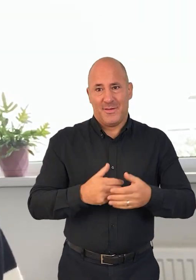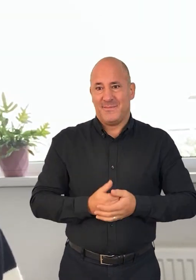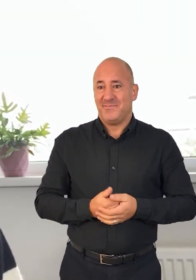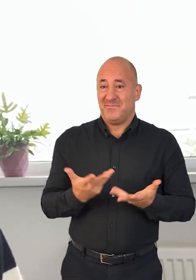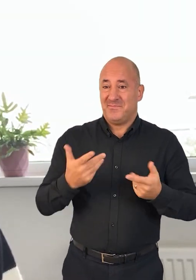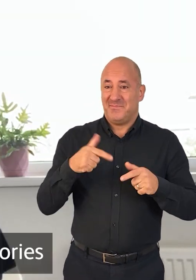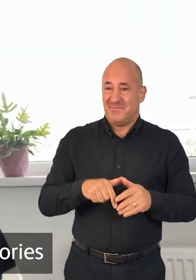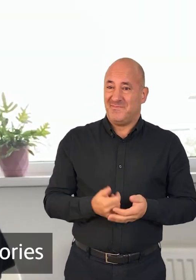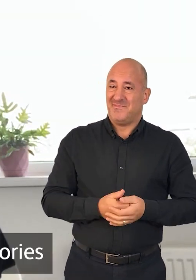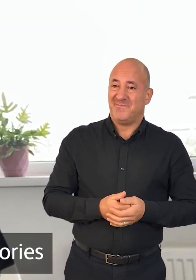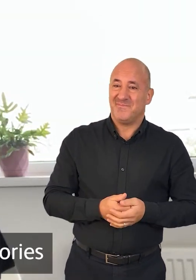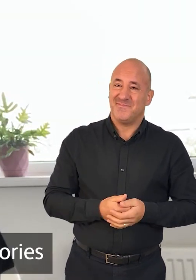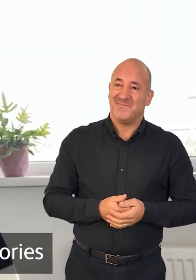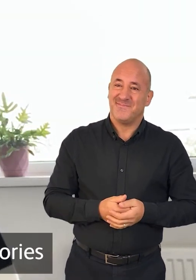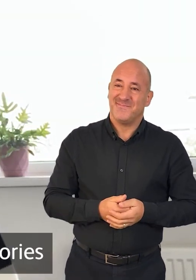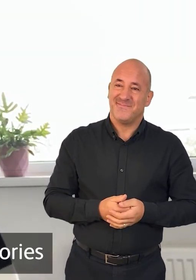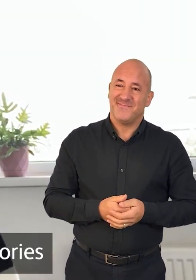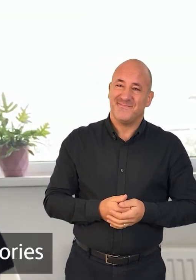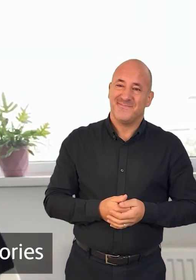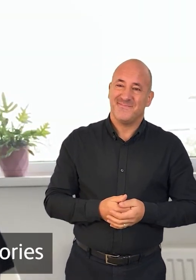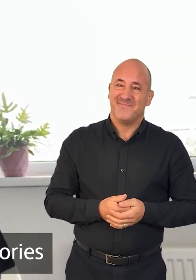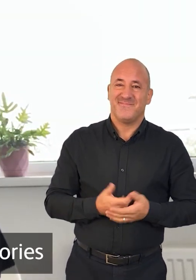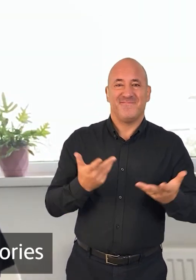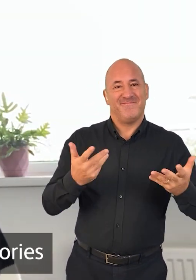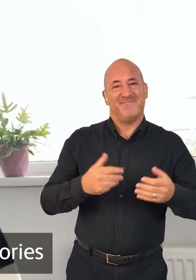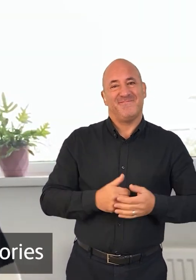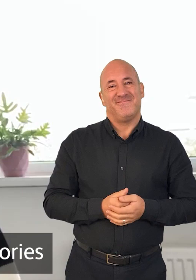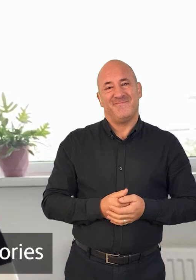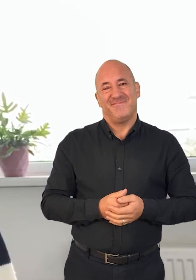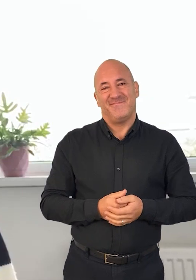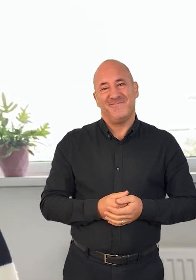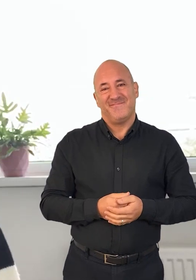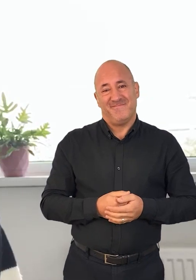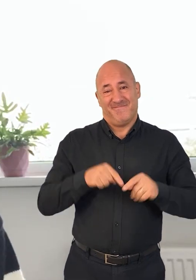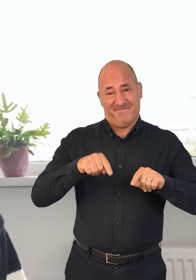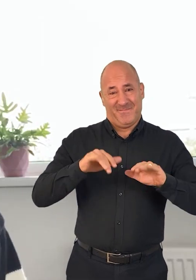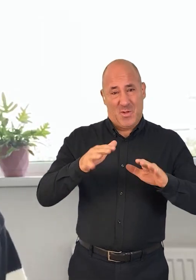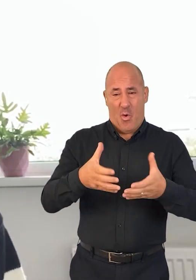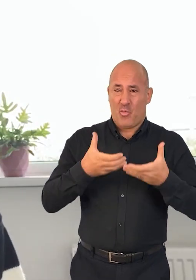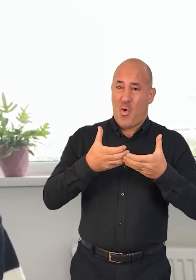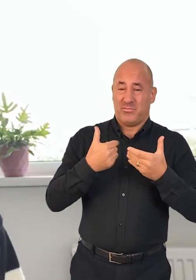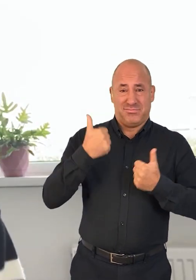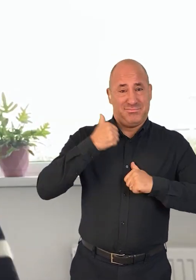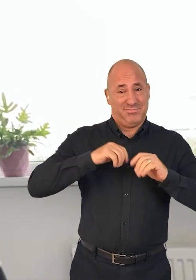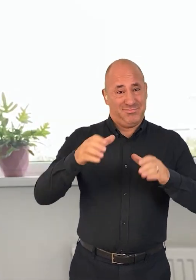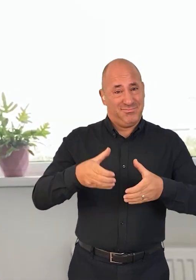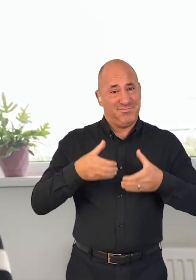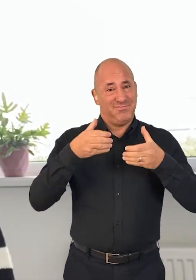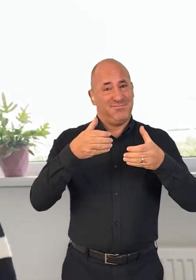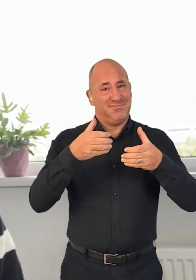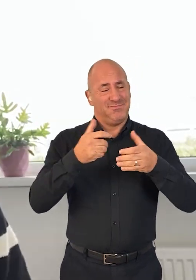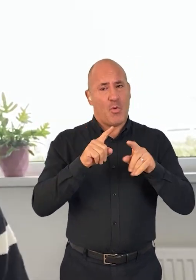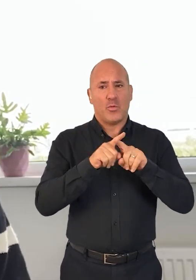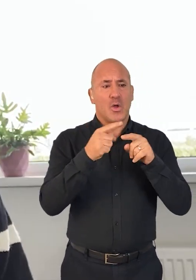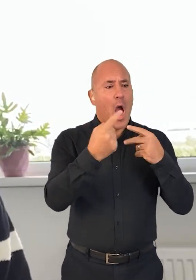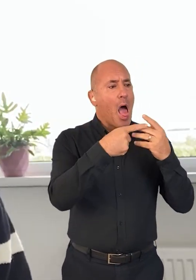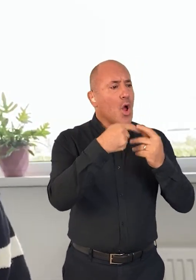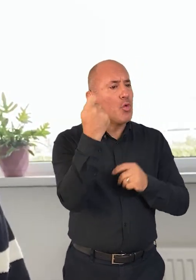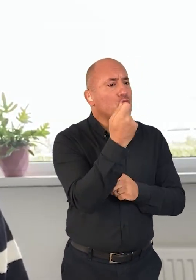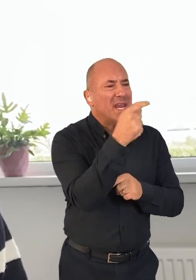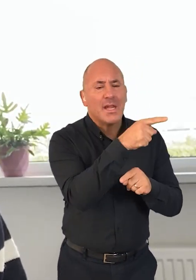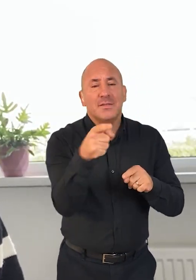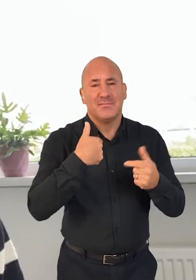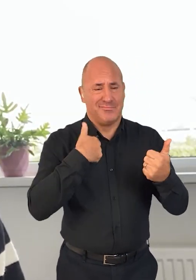me and very bravely allowed me to share their stories with the world. So I am so